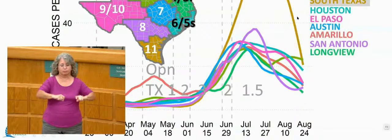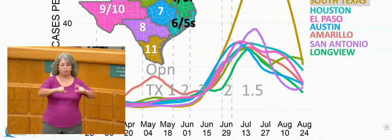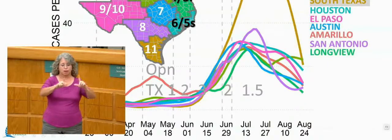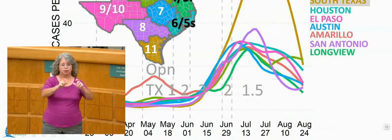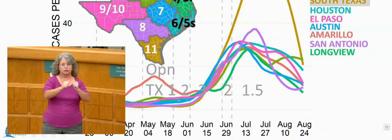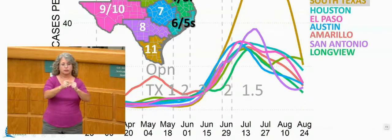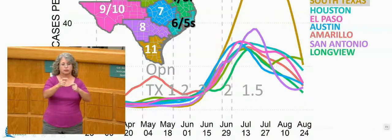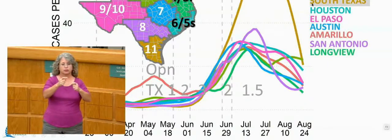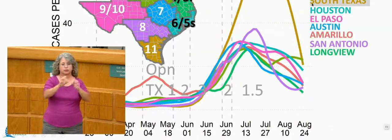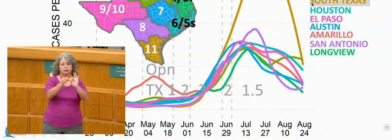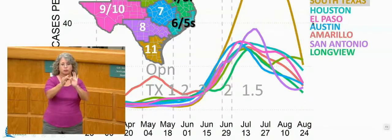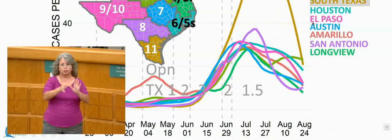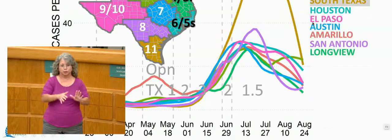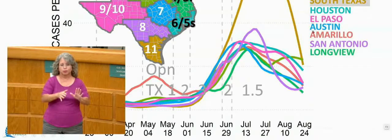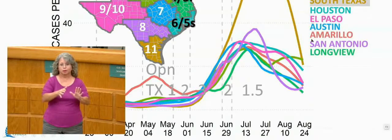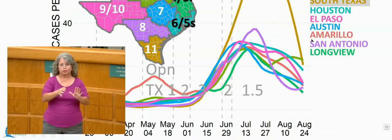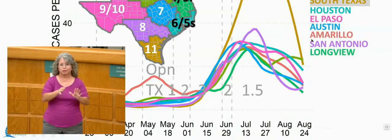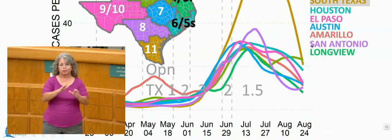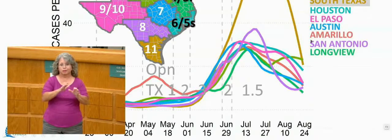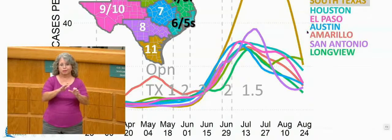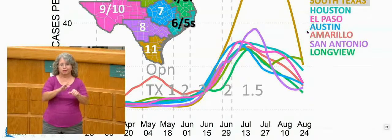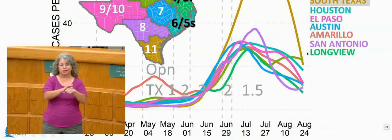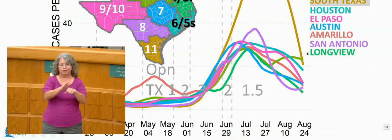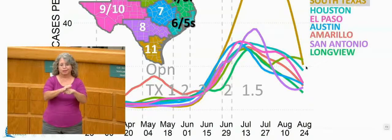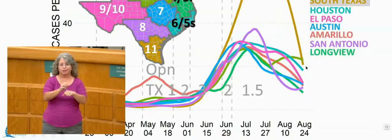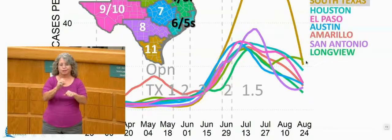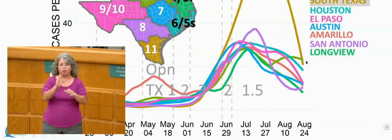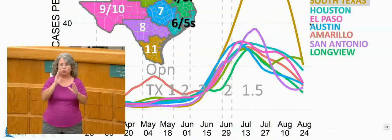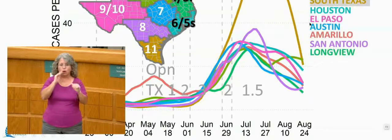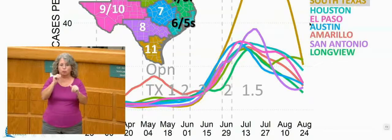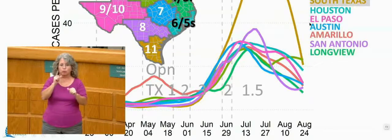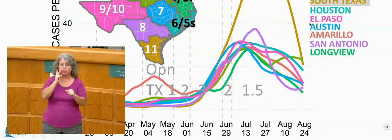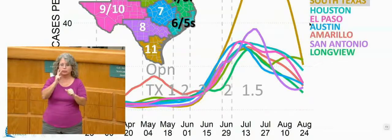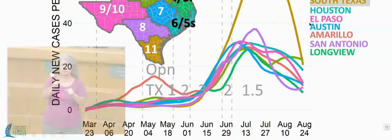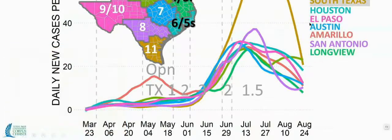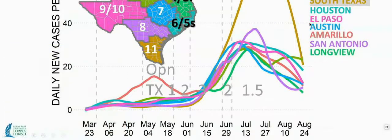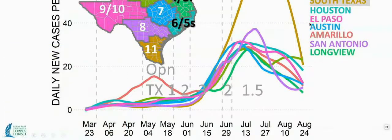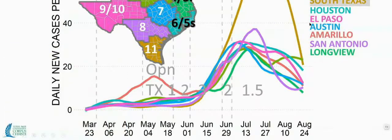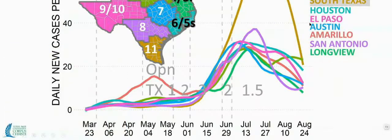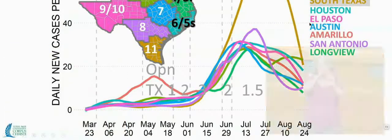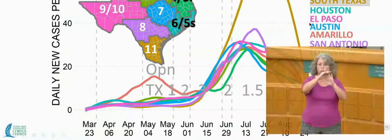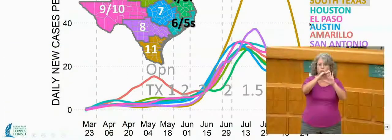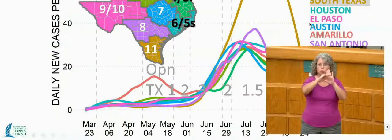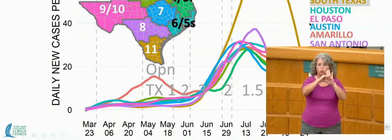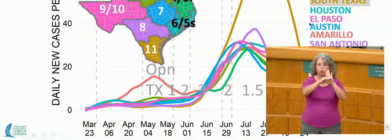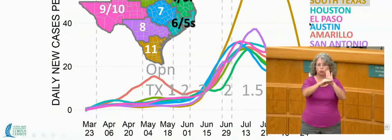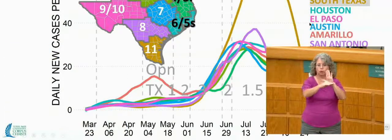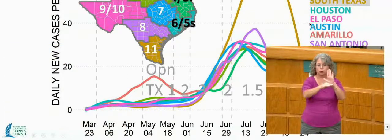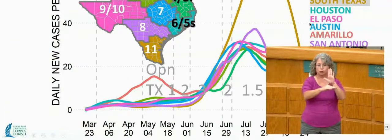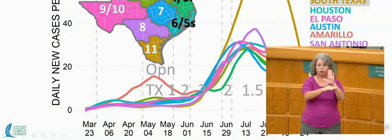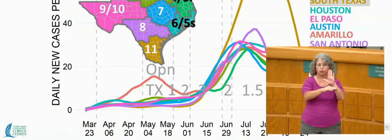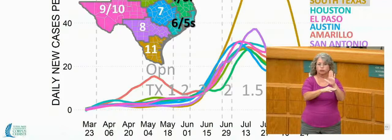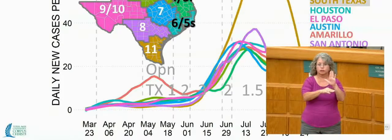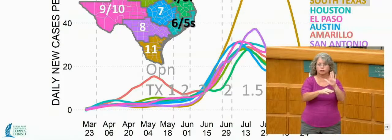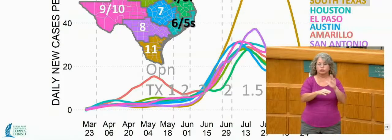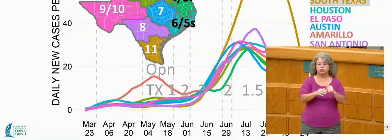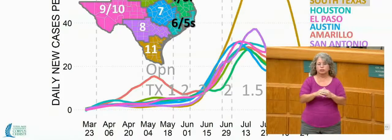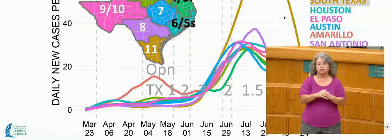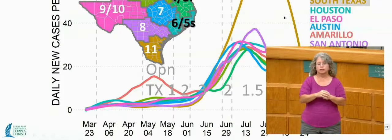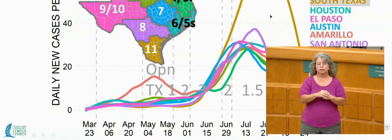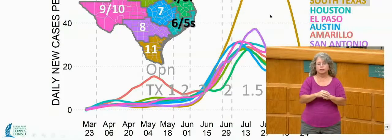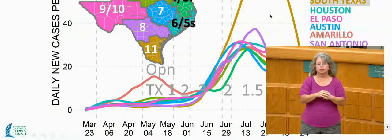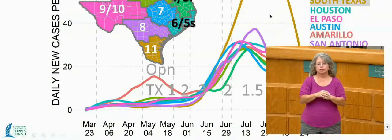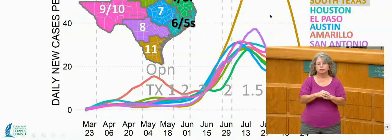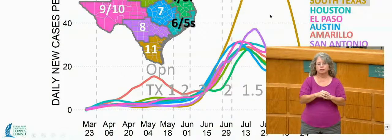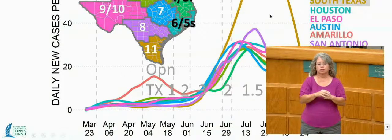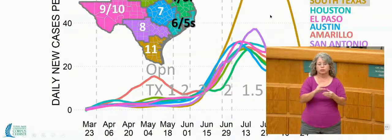her thing. And so hopefully that helps, but these are in the order in which the current ranking occurs over here.